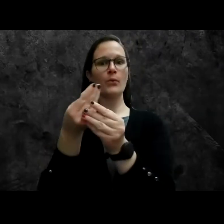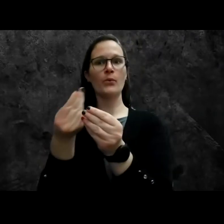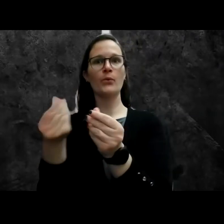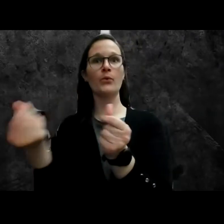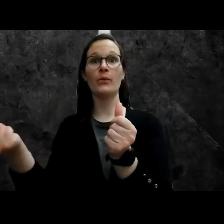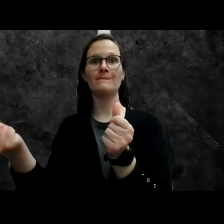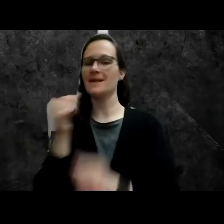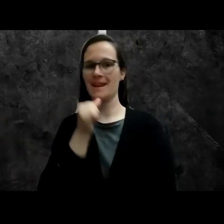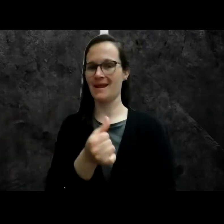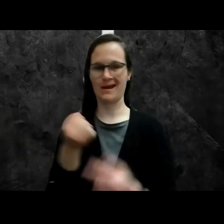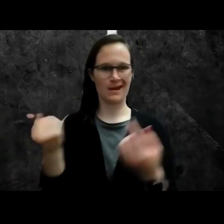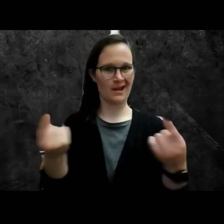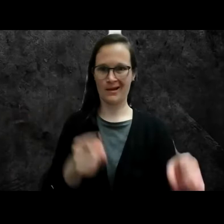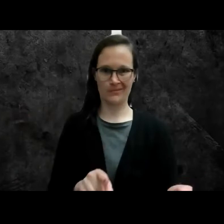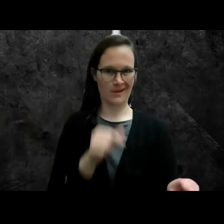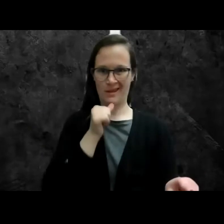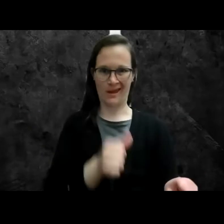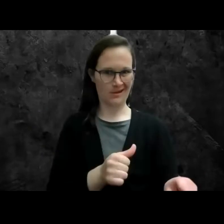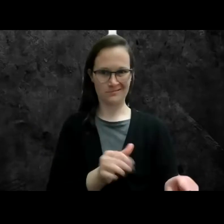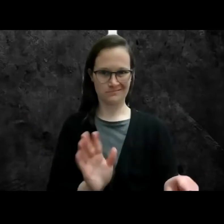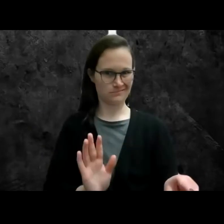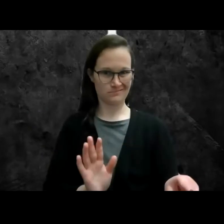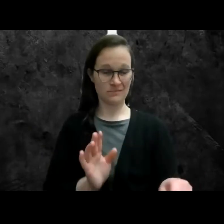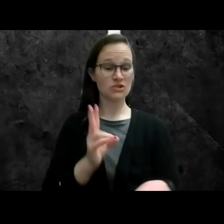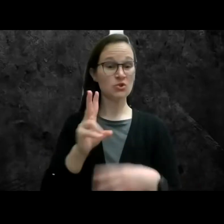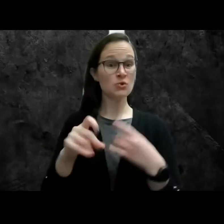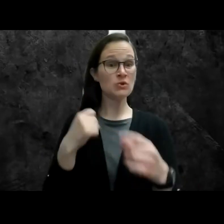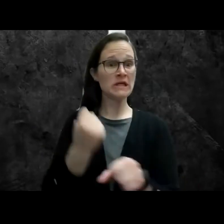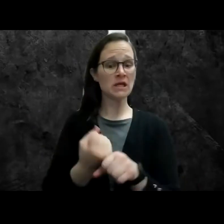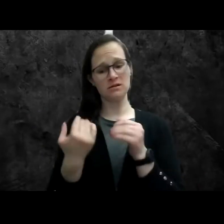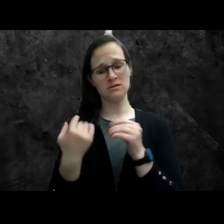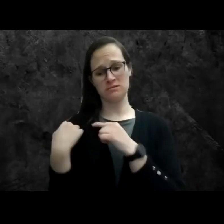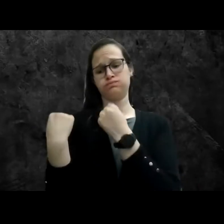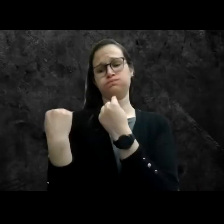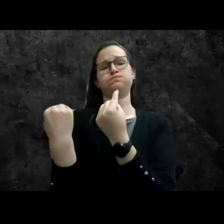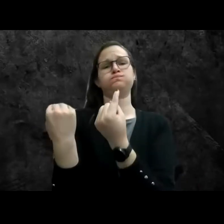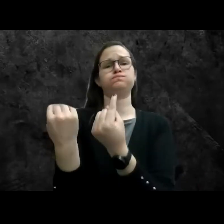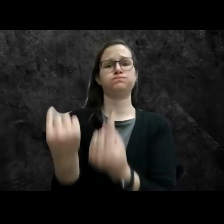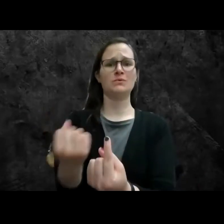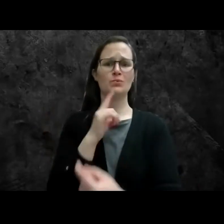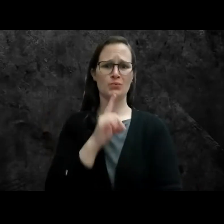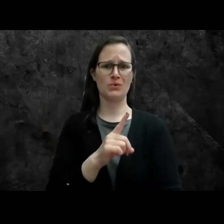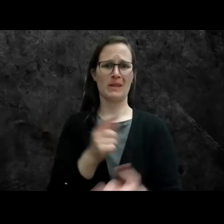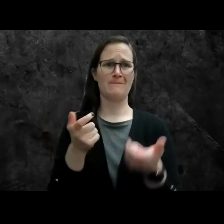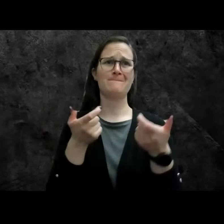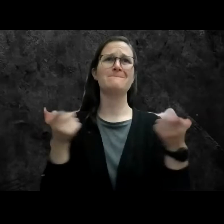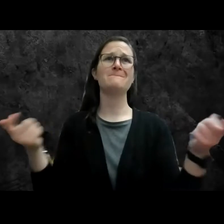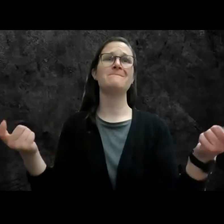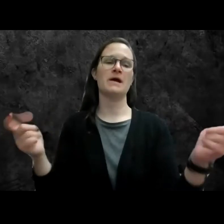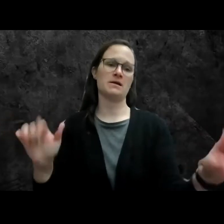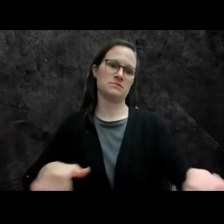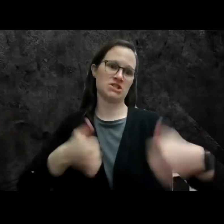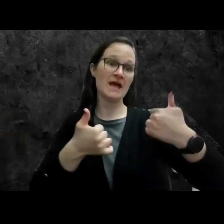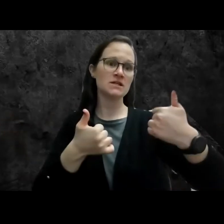case. Here we are 2 years later after having really gone through some significant challenges in preparing and being able to manage in this kind